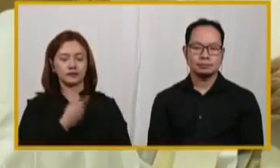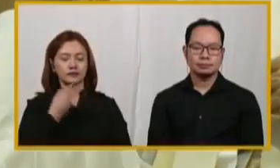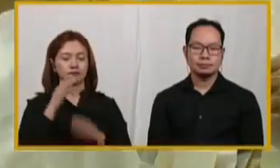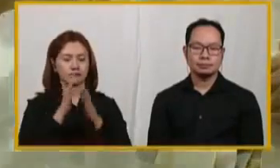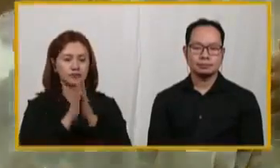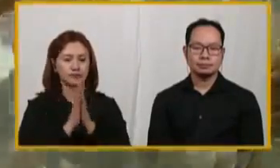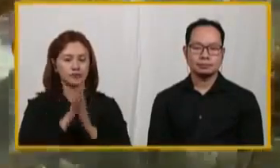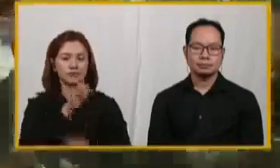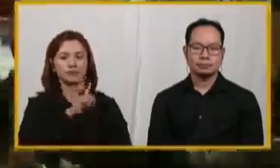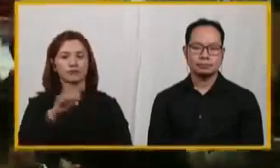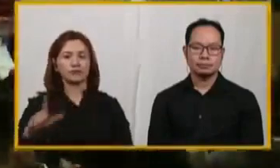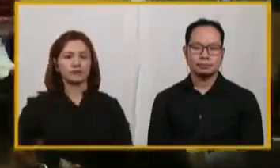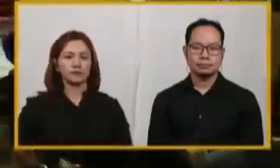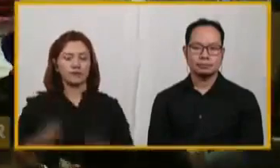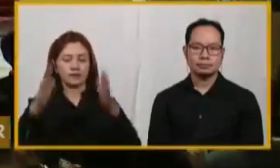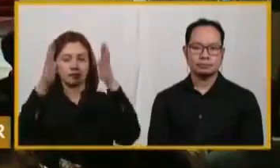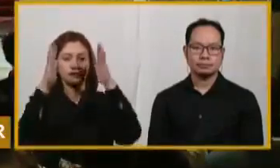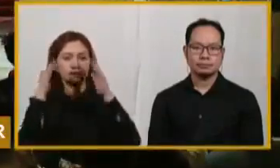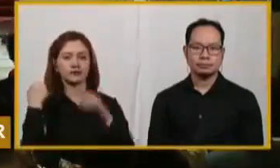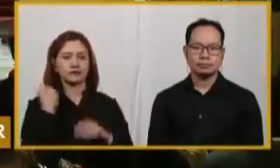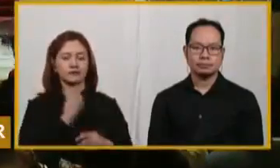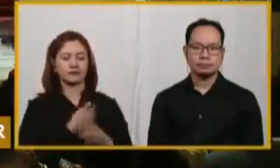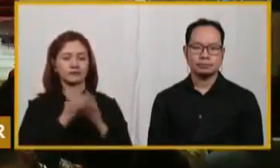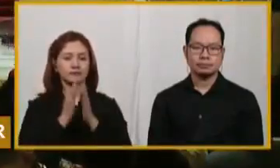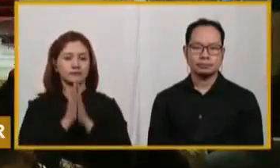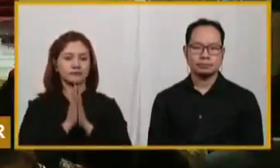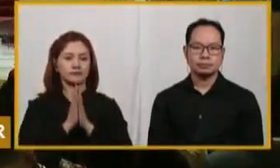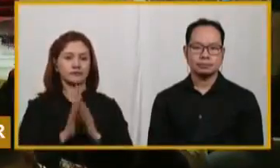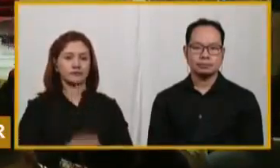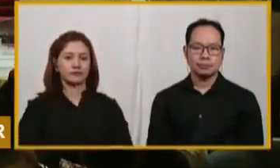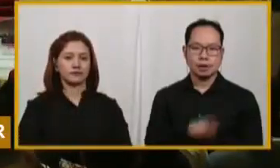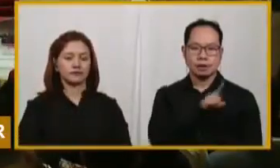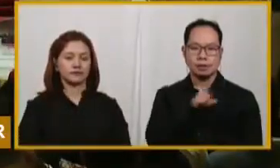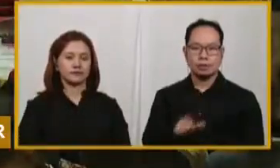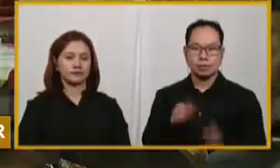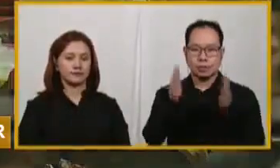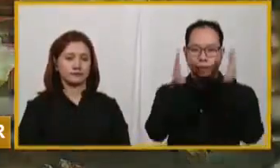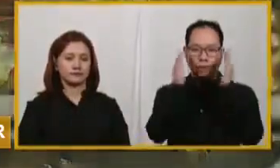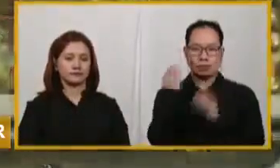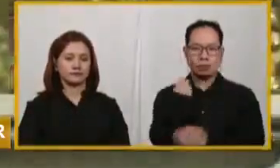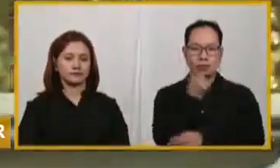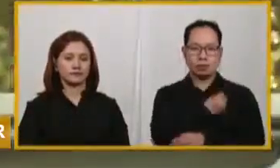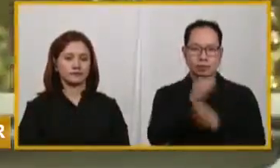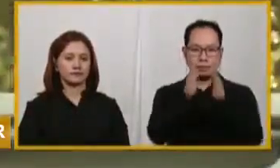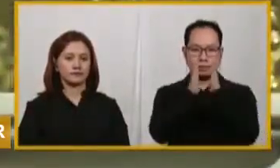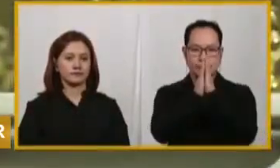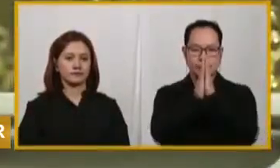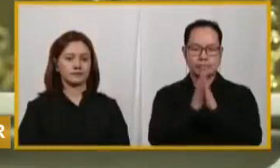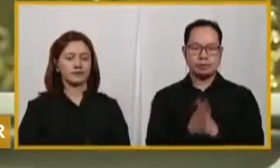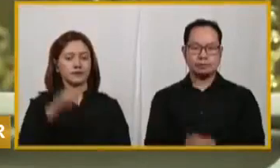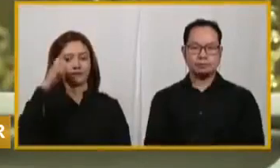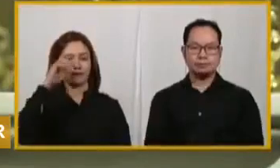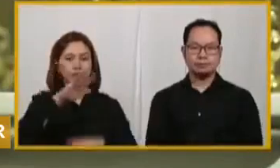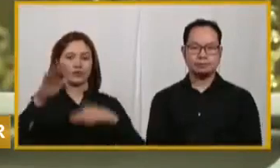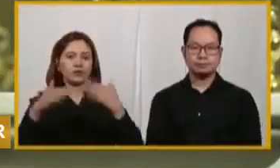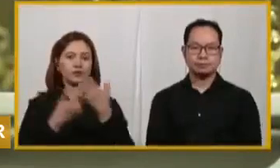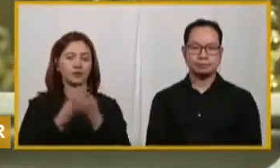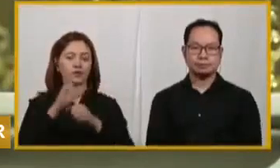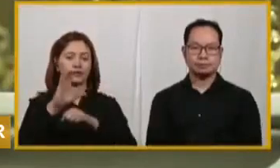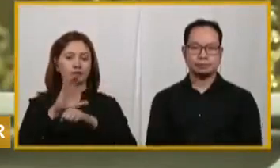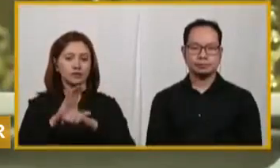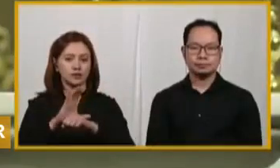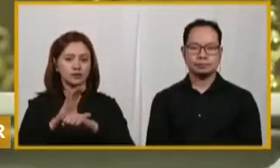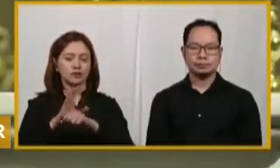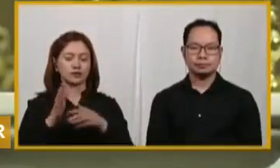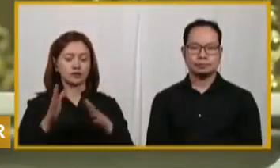Lord, hear our prayer. Lord, hear our prayer. For the whole church, that our celebration